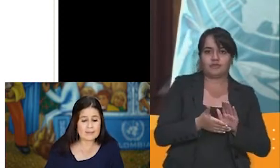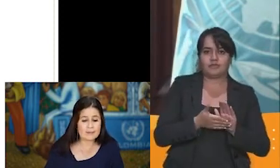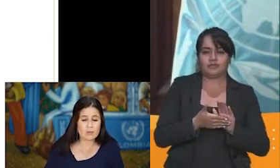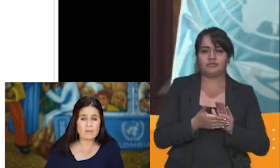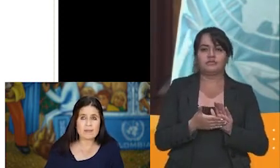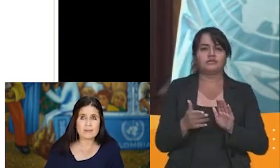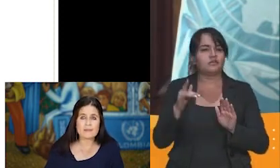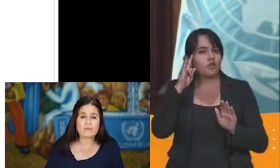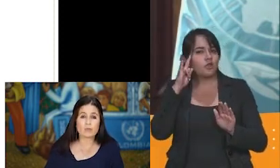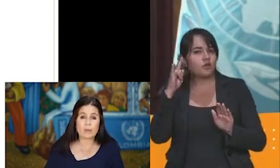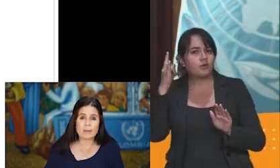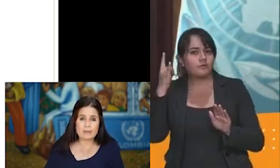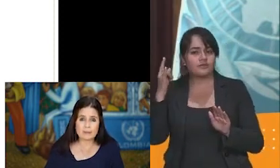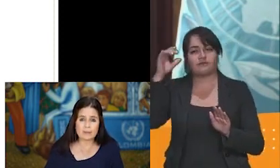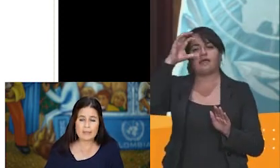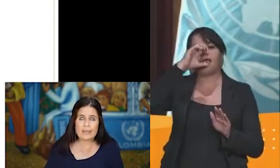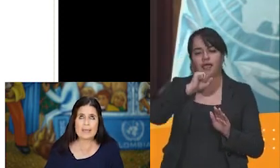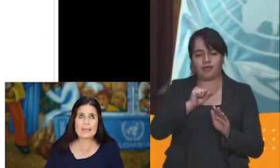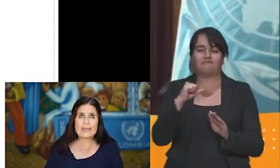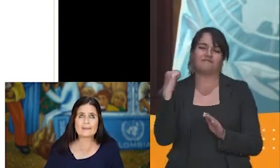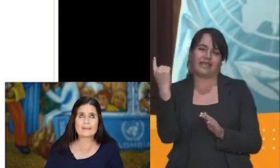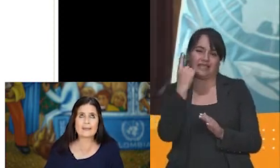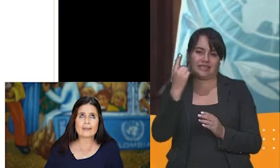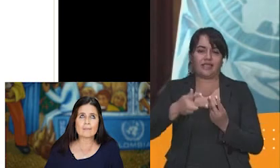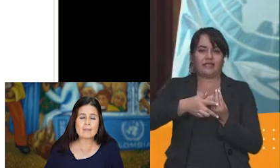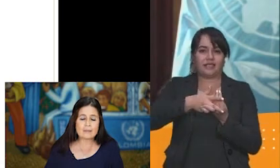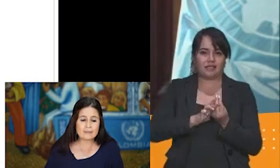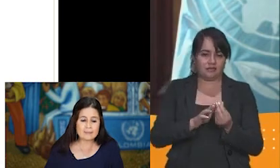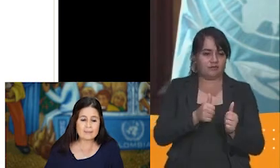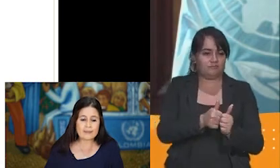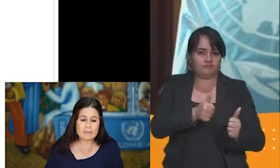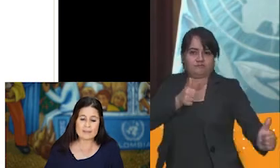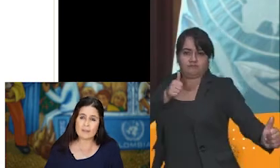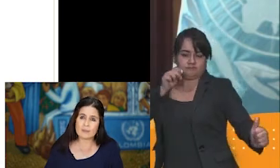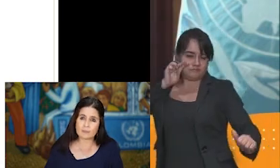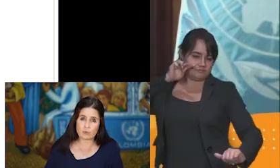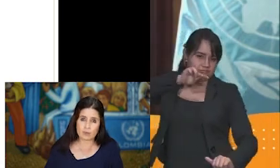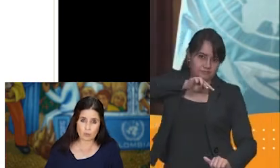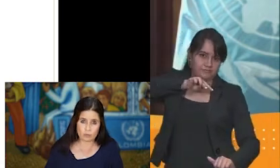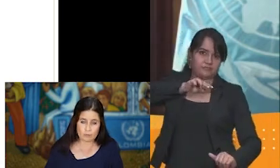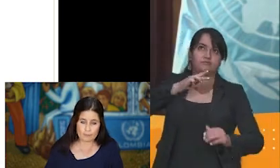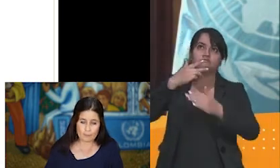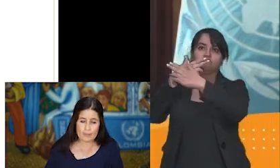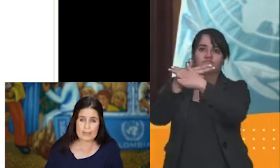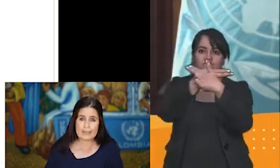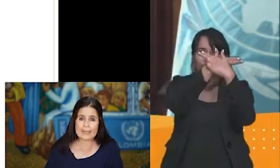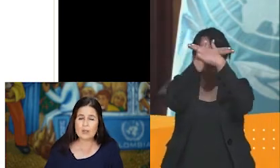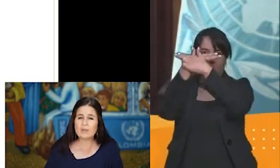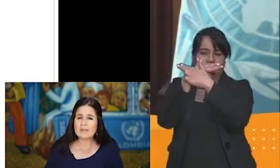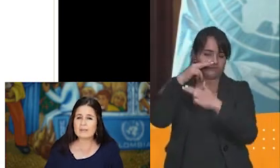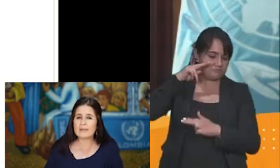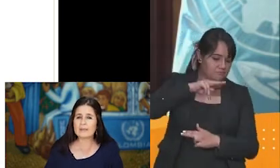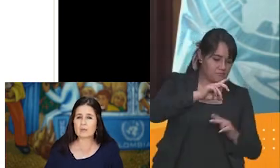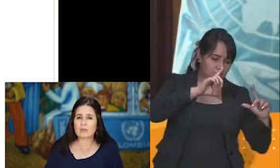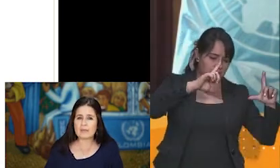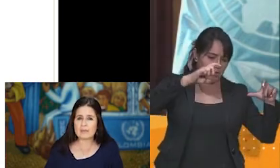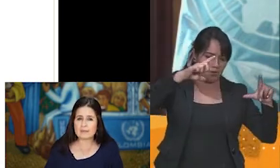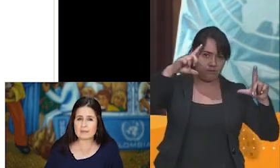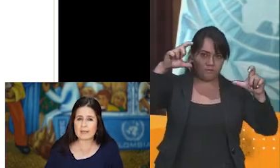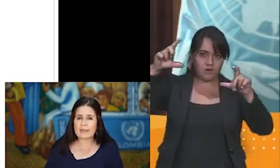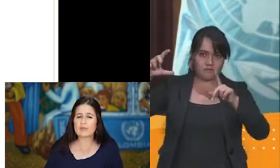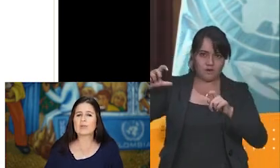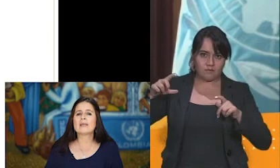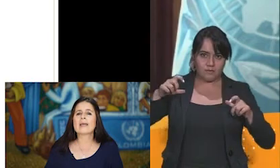is fundamental in the remote tools. What does this show us? This shows that